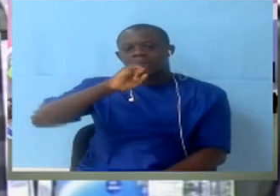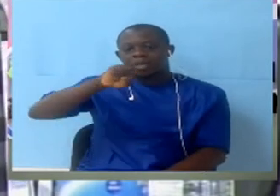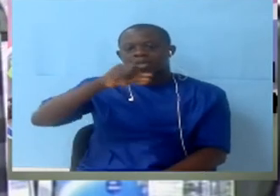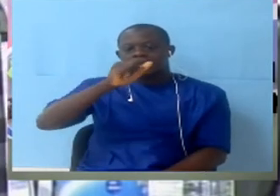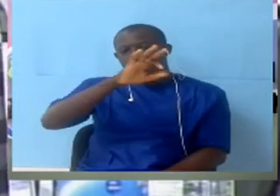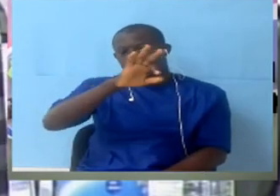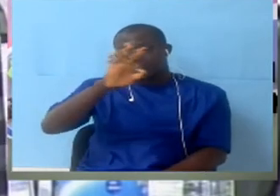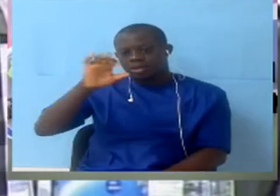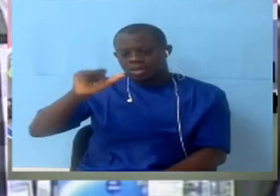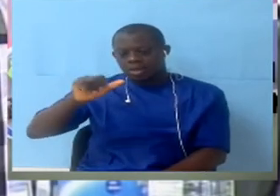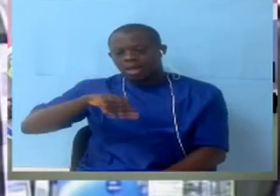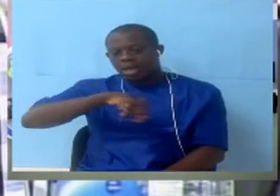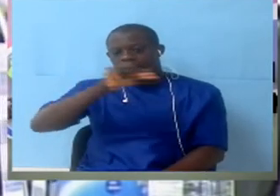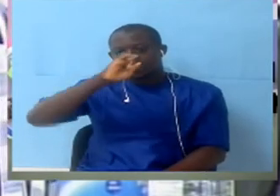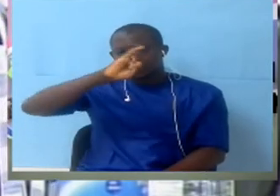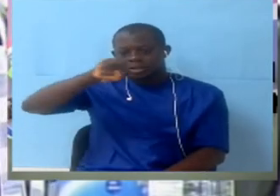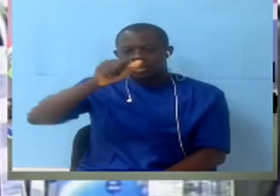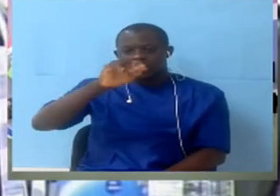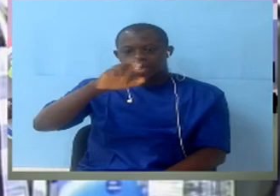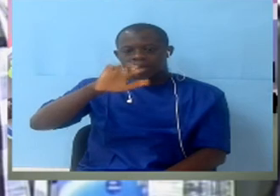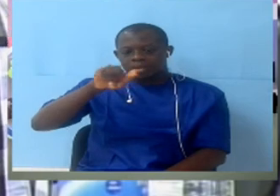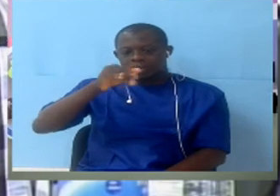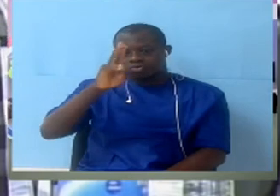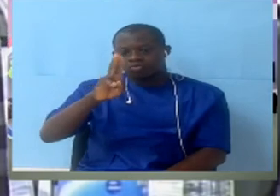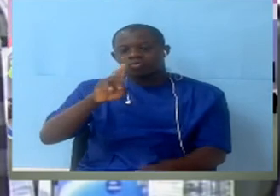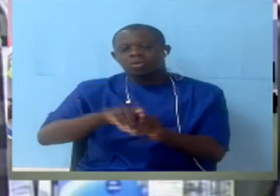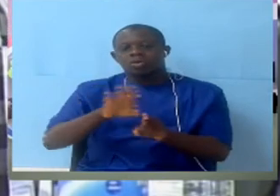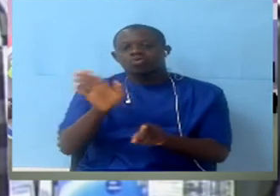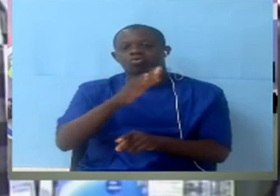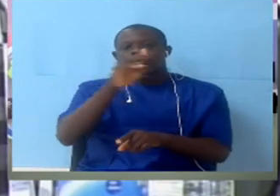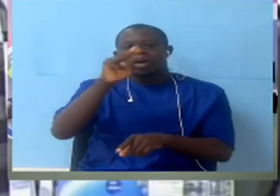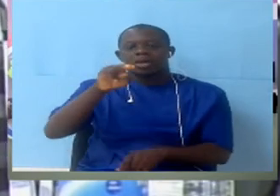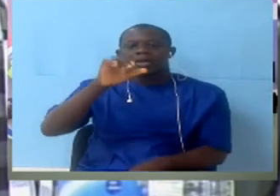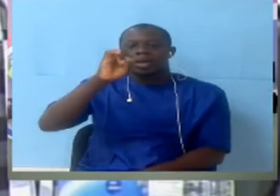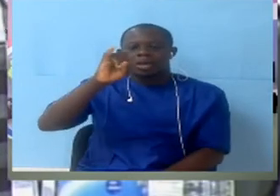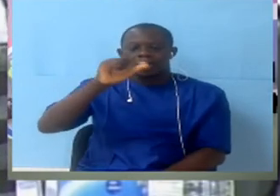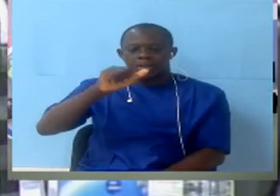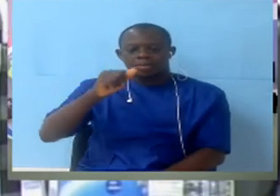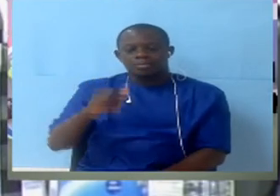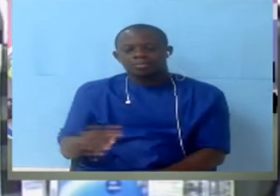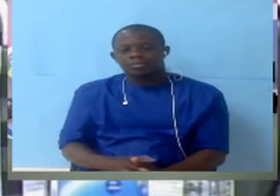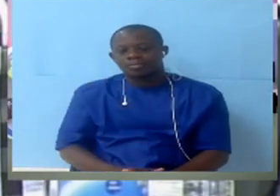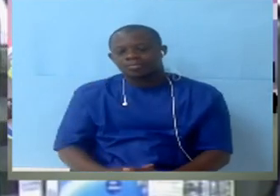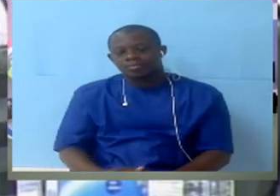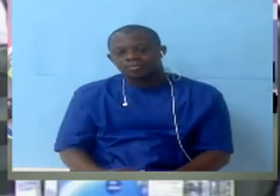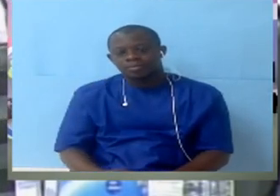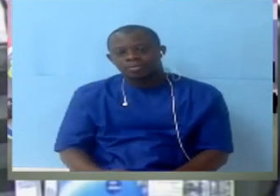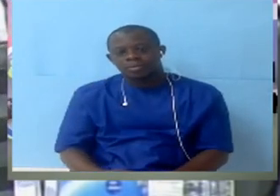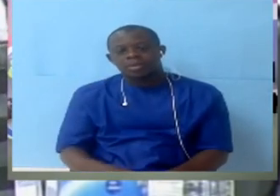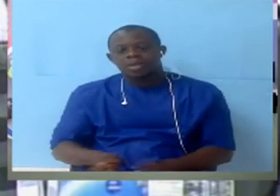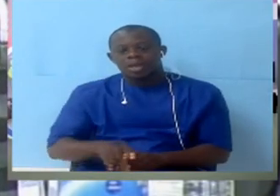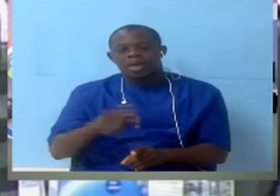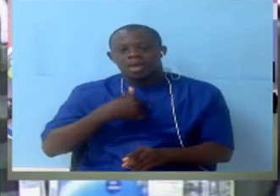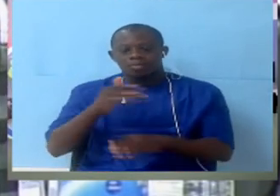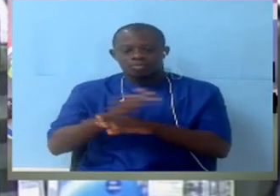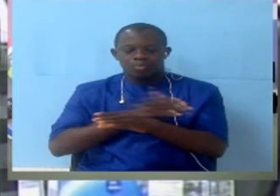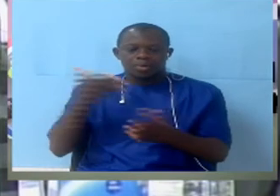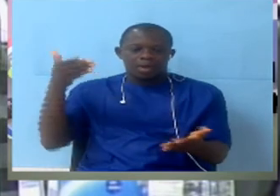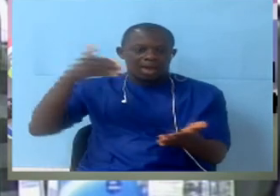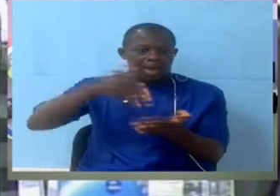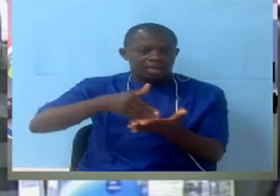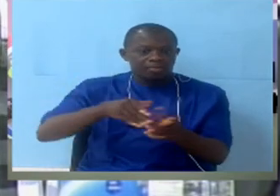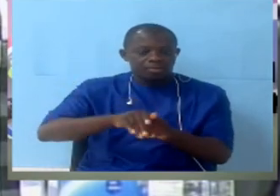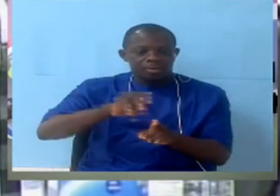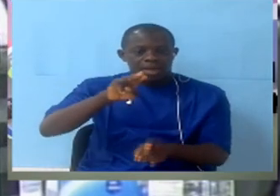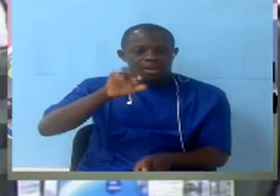Lance Corporal Jaju. To the NIA. Go to the NIA. So, NIA for almost 4 months. I was at the NIA for